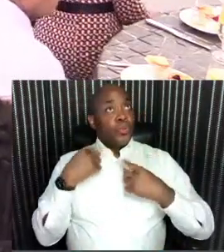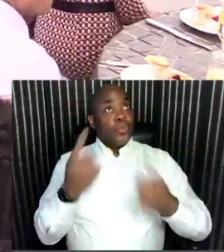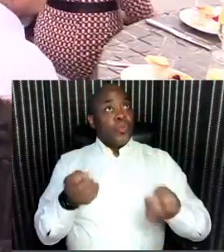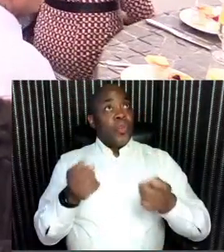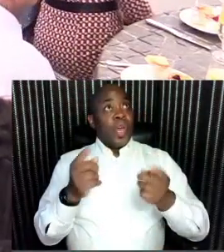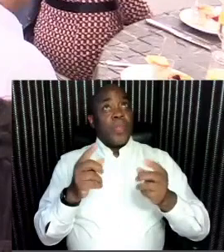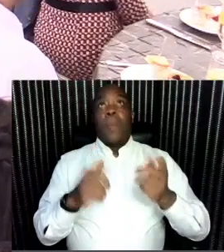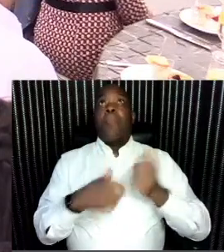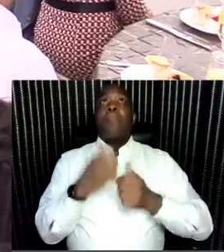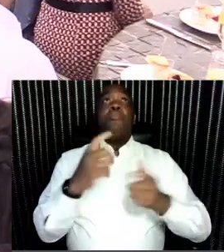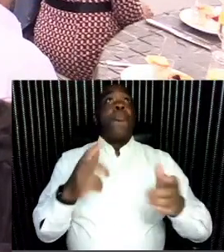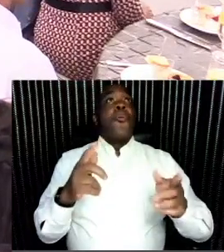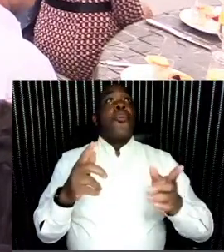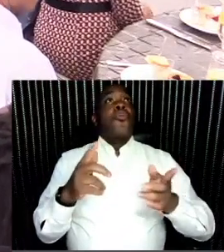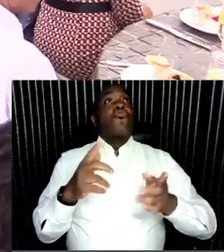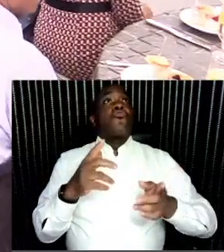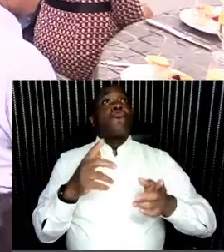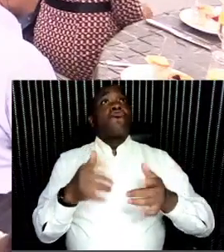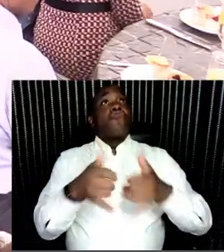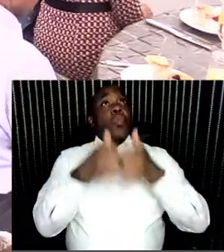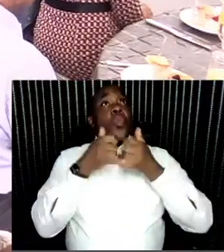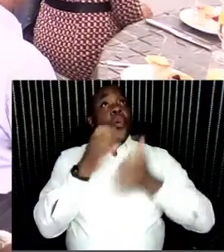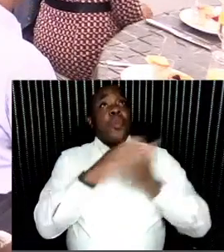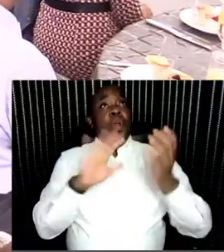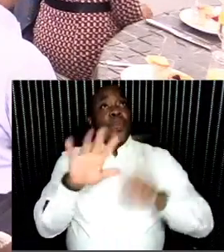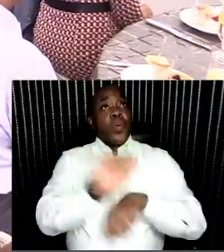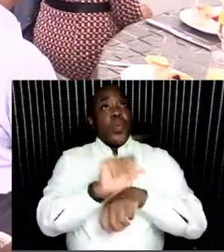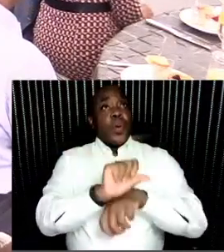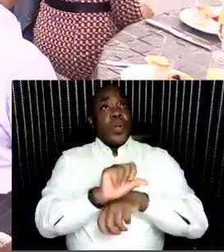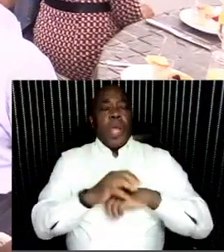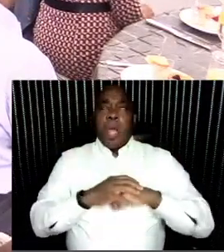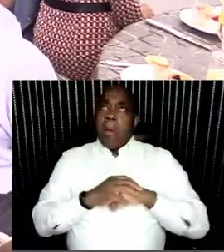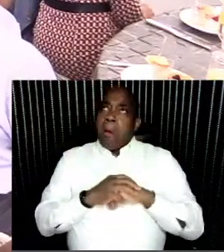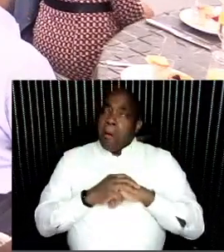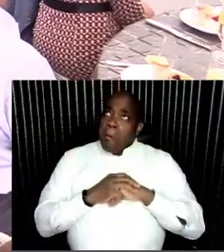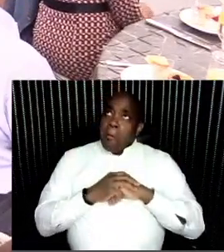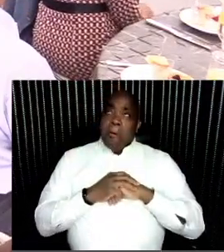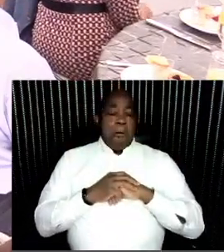work? Oh, that's a really good question.